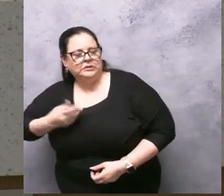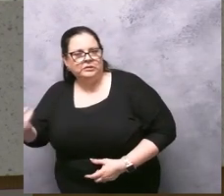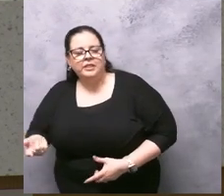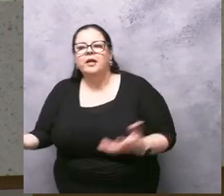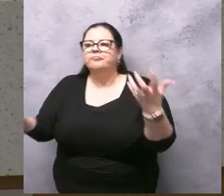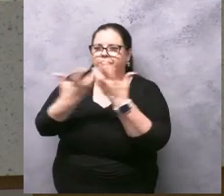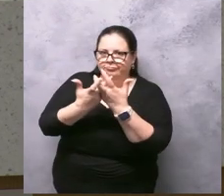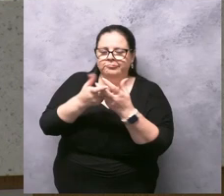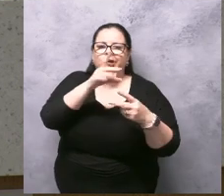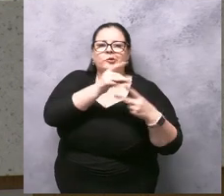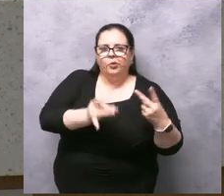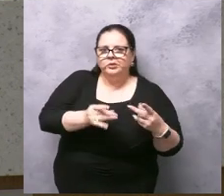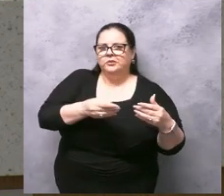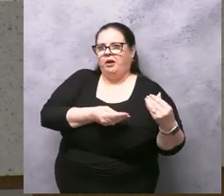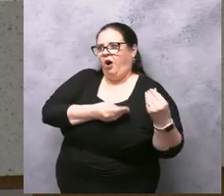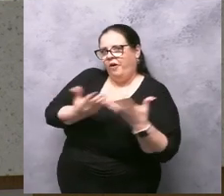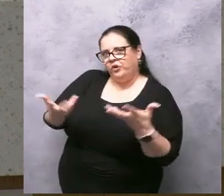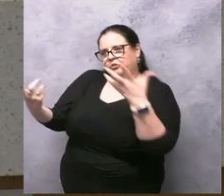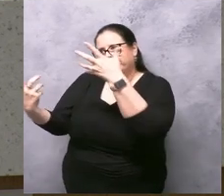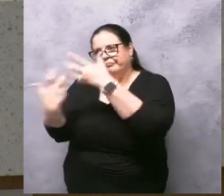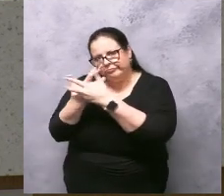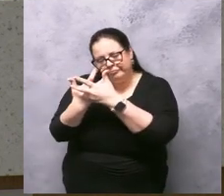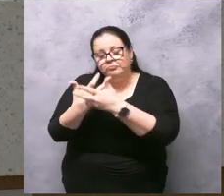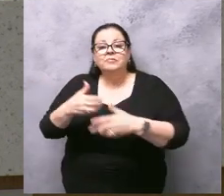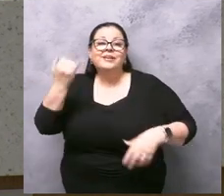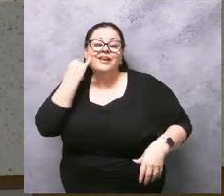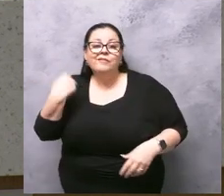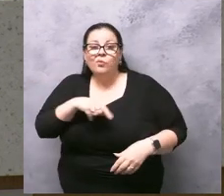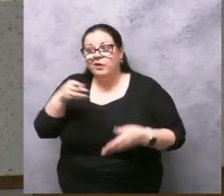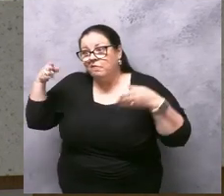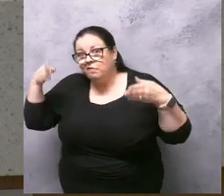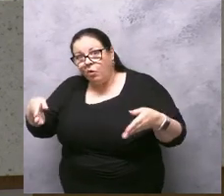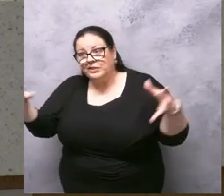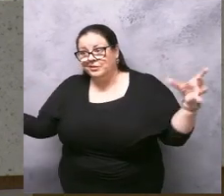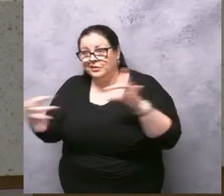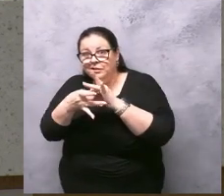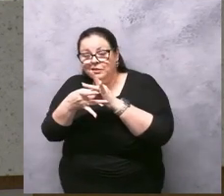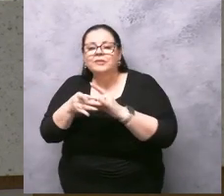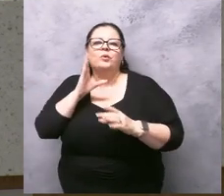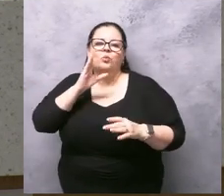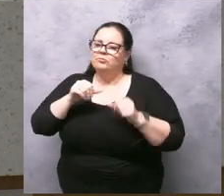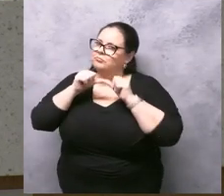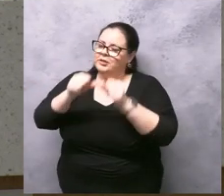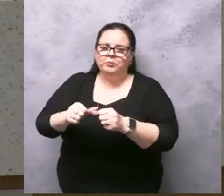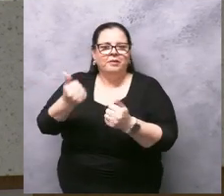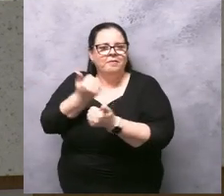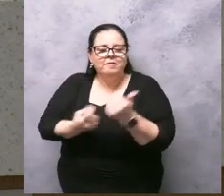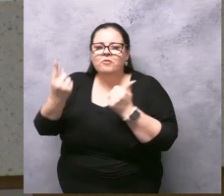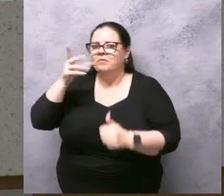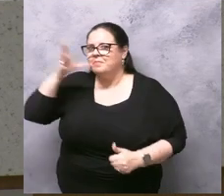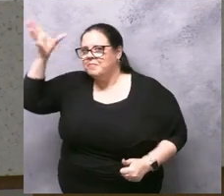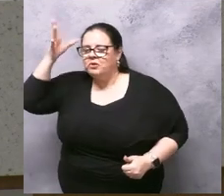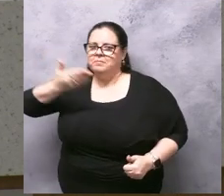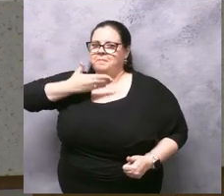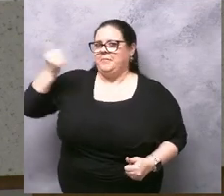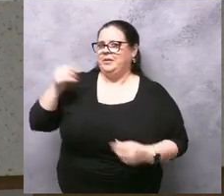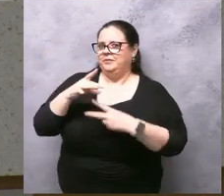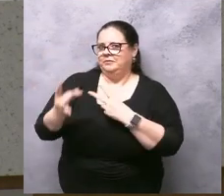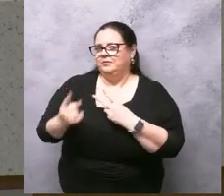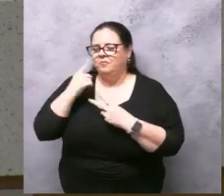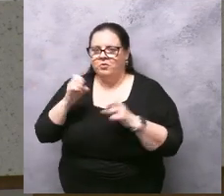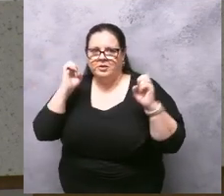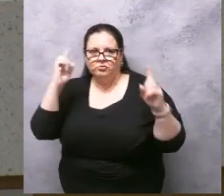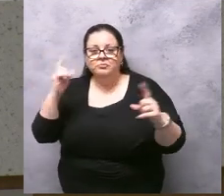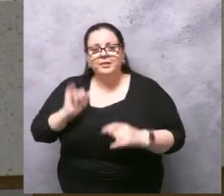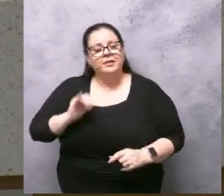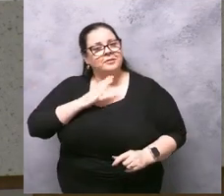choices that are needed if something else is needed. If we focus on this, we will continue to be every parent's best choice for their child's education, and